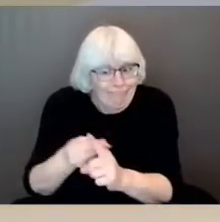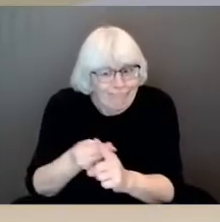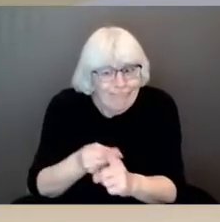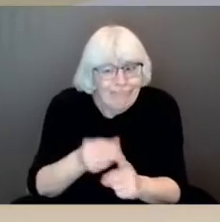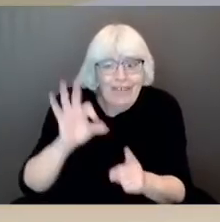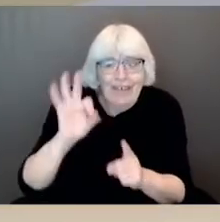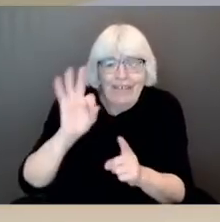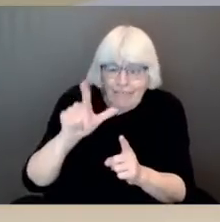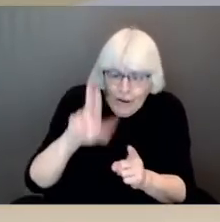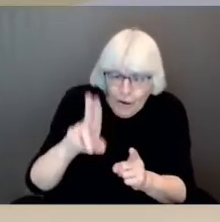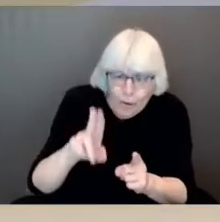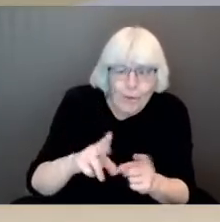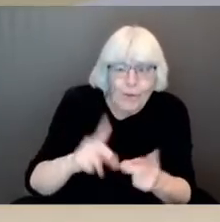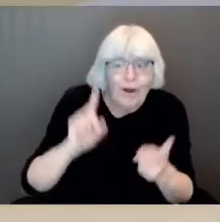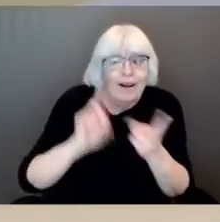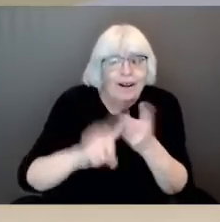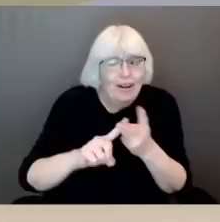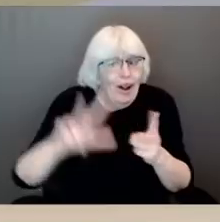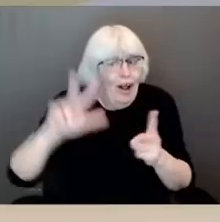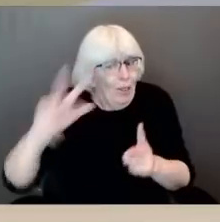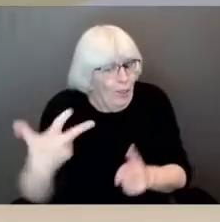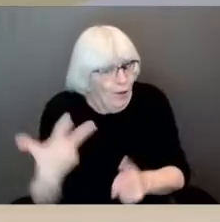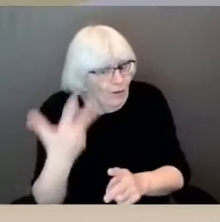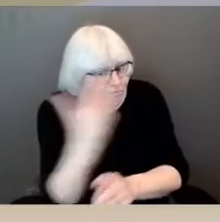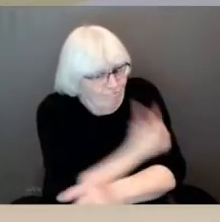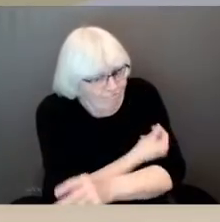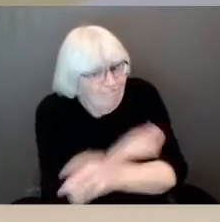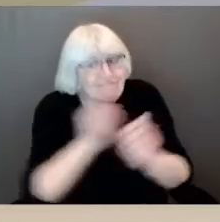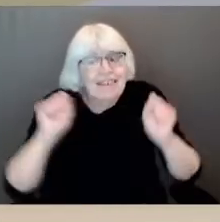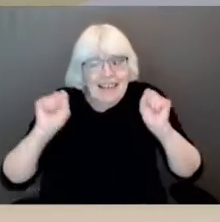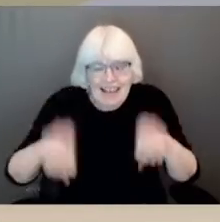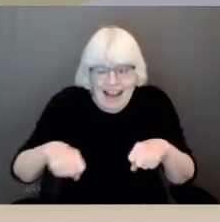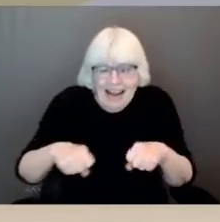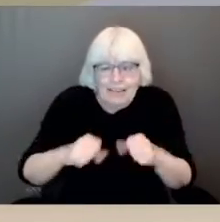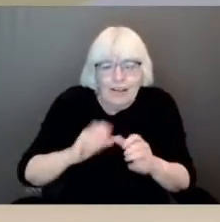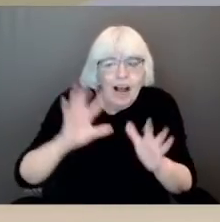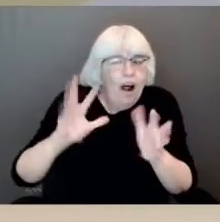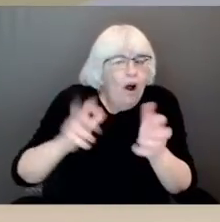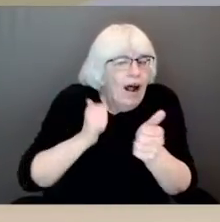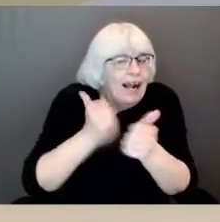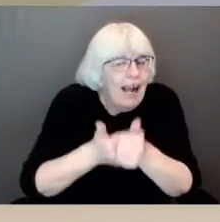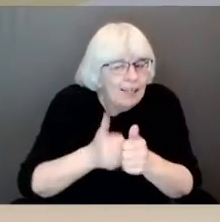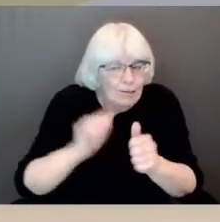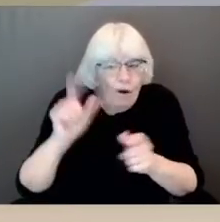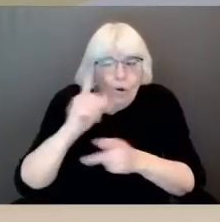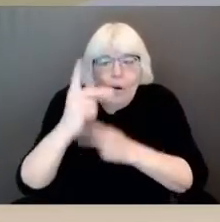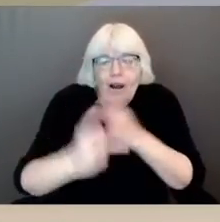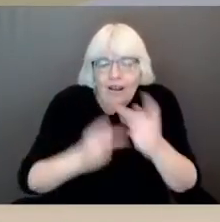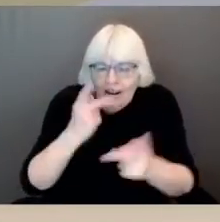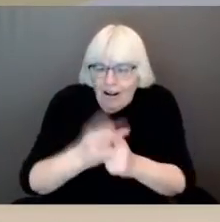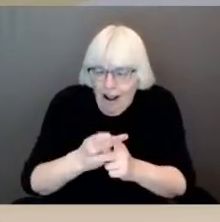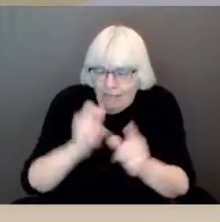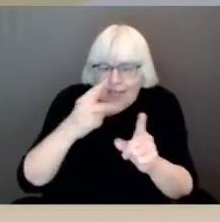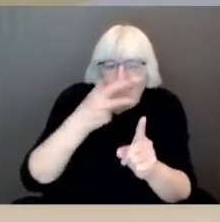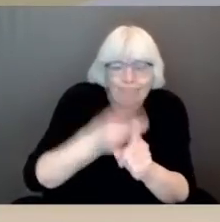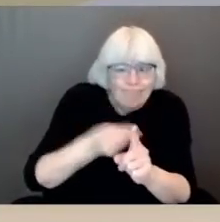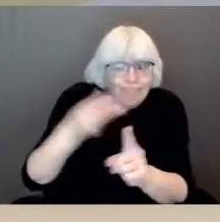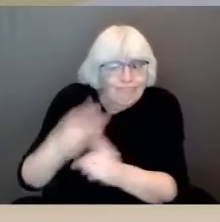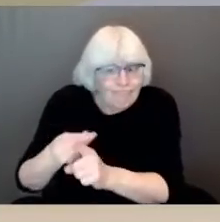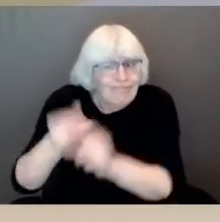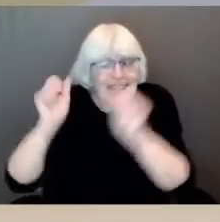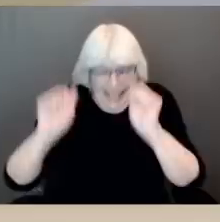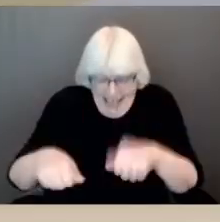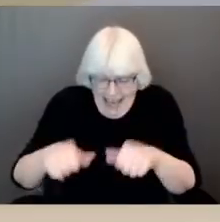same time as the COVID vaccine or to catch up on other routine immunizations. So in accordance with these